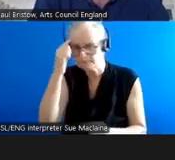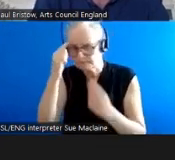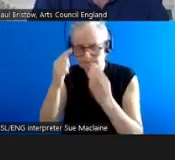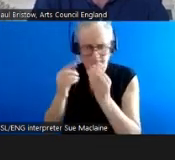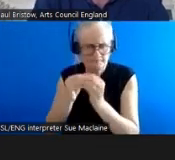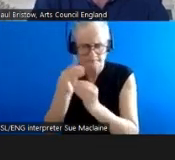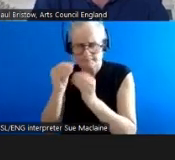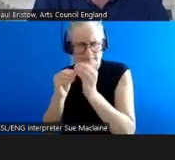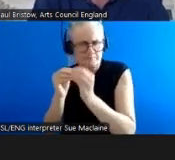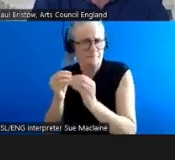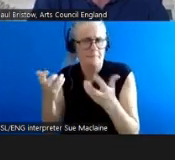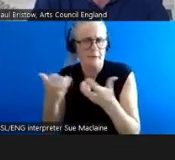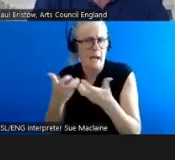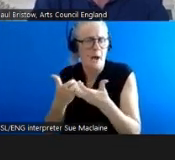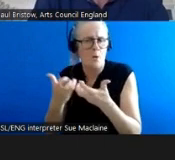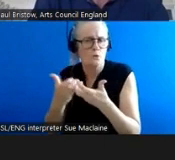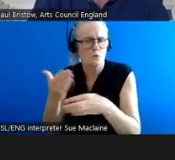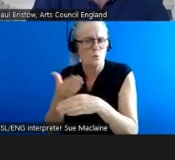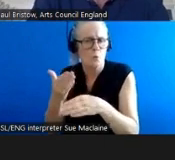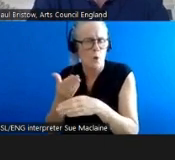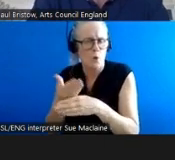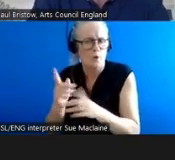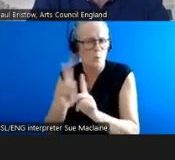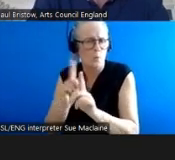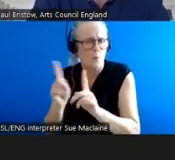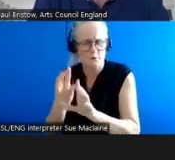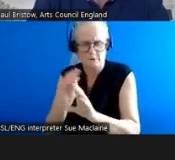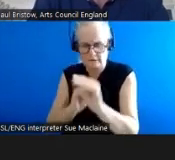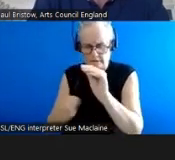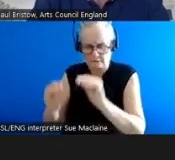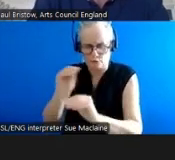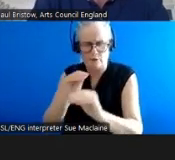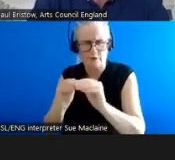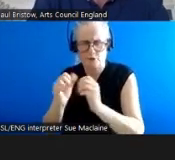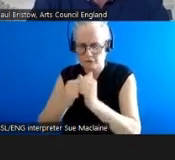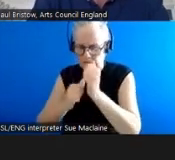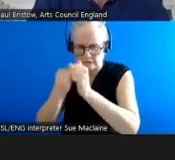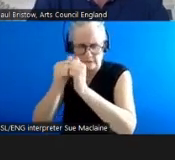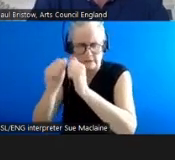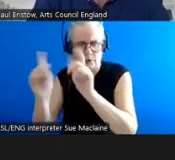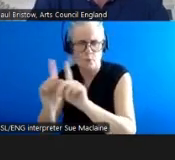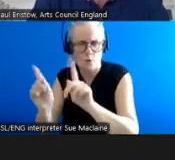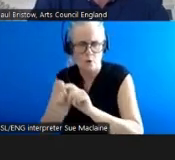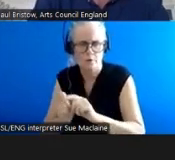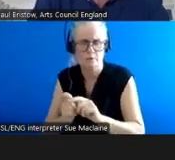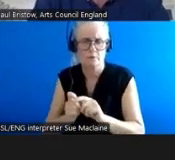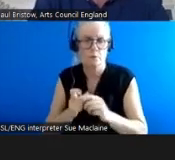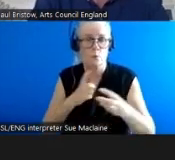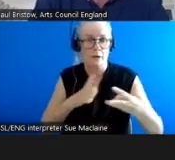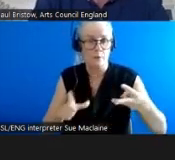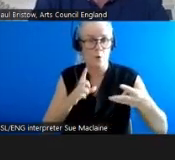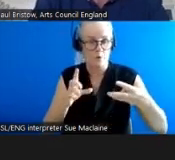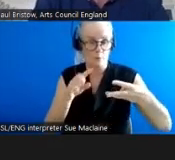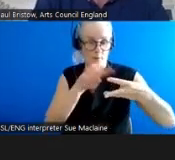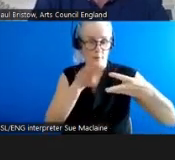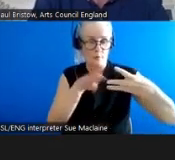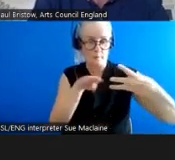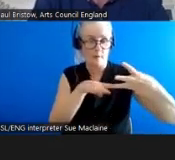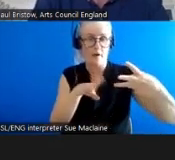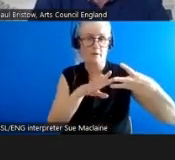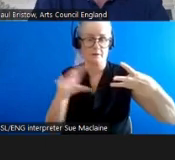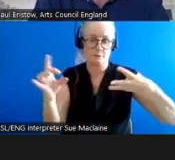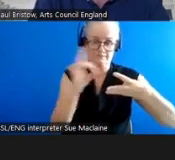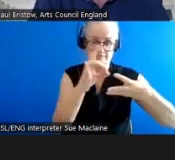what that reconfiguring will be. We want to work with partners nationally, regionally, and locally so that the